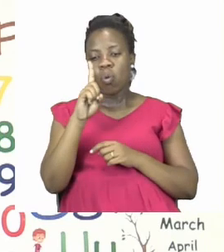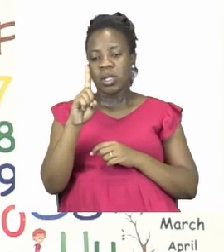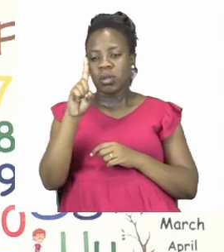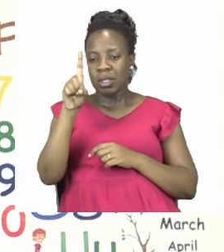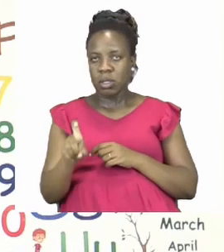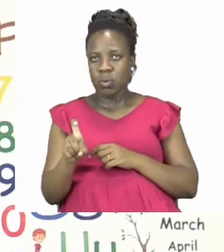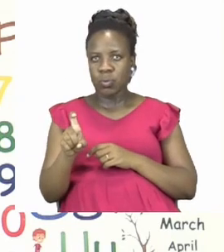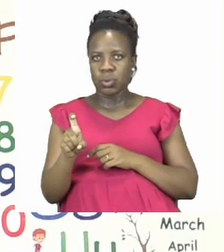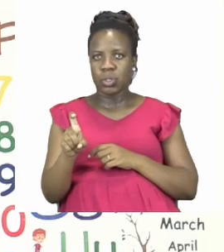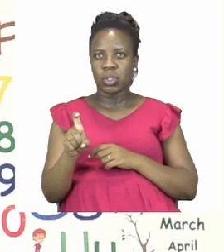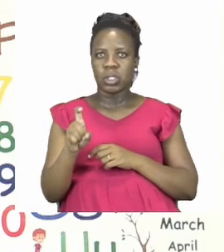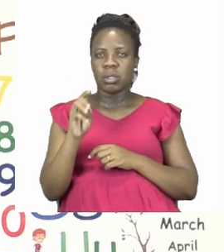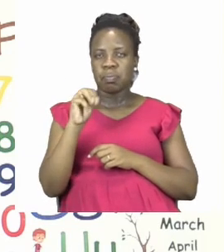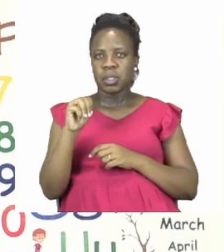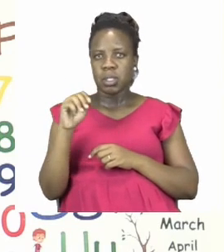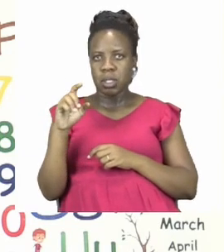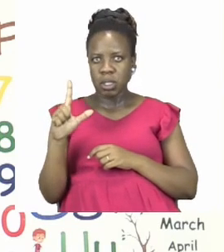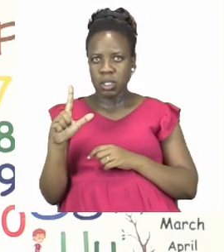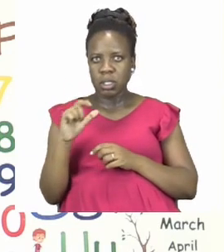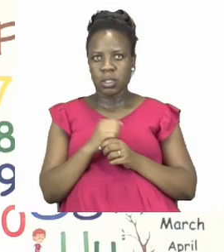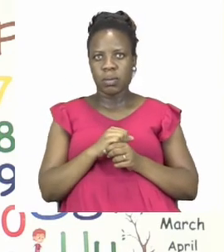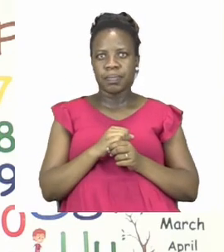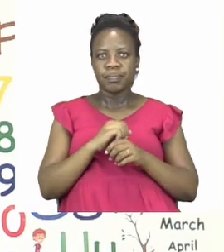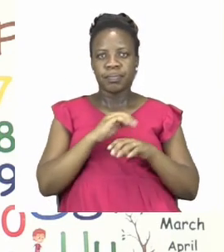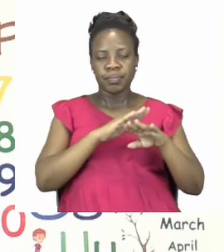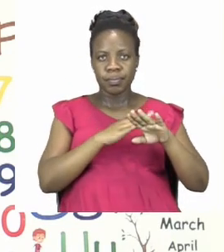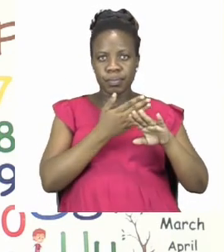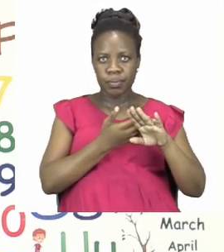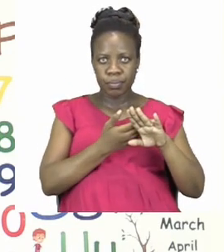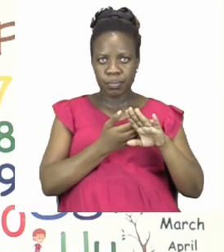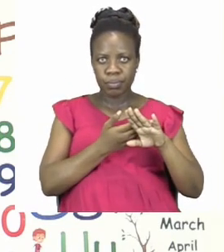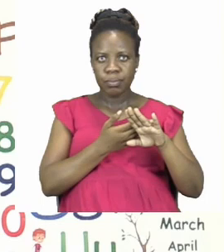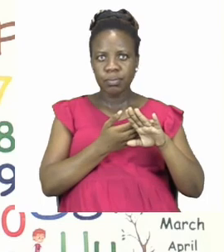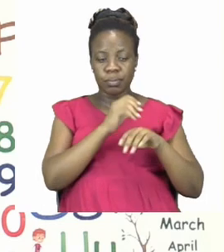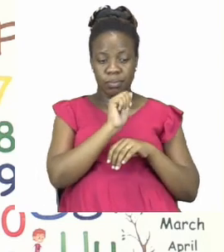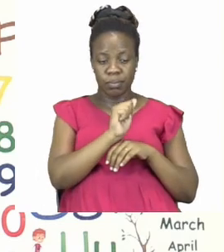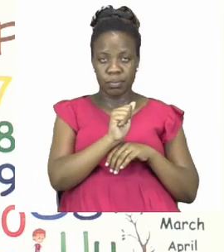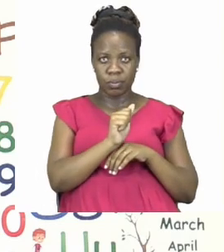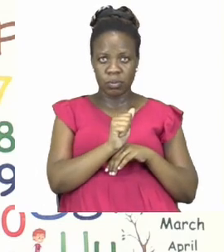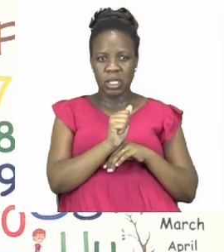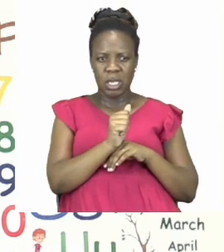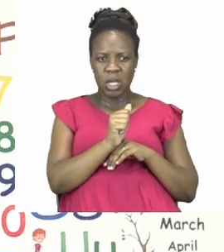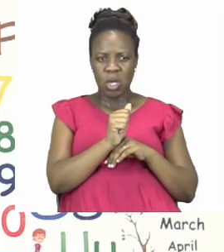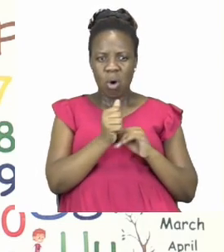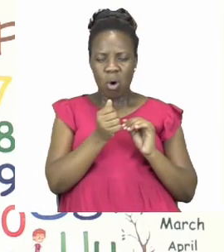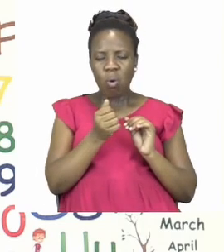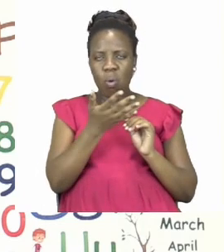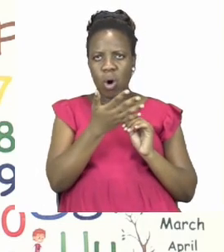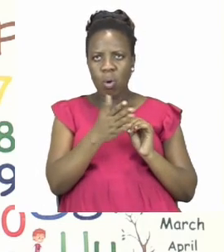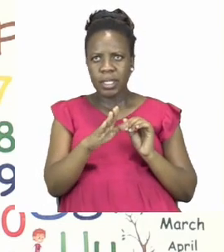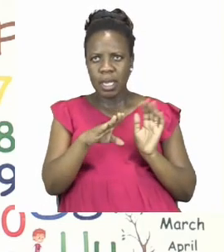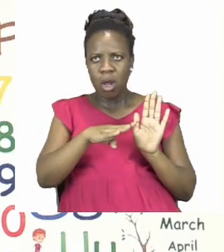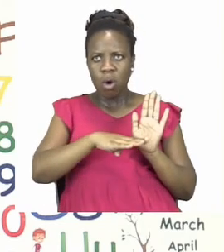has 450 milliliters. In order for us to know how much more is needed to get to